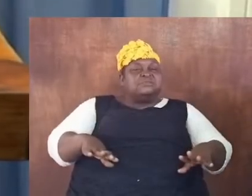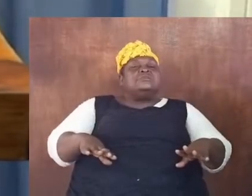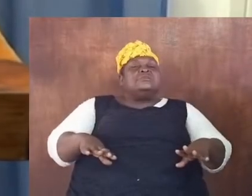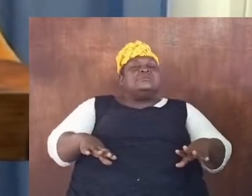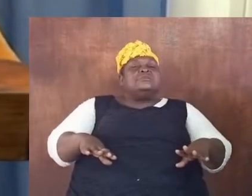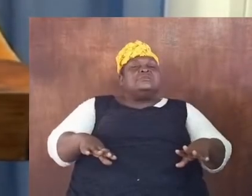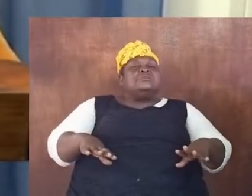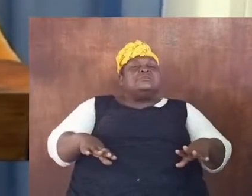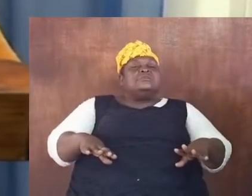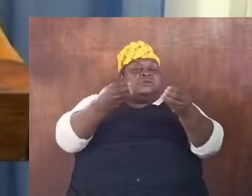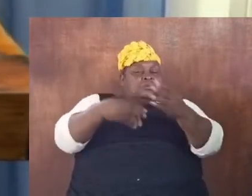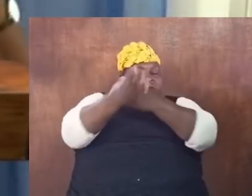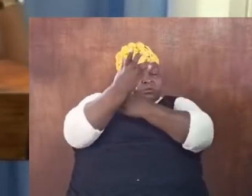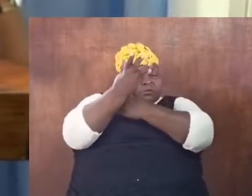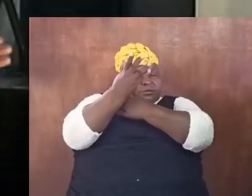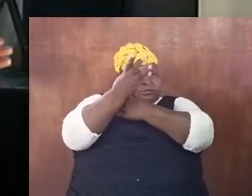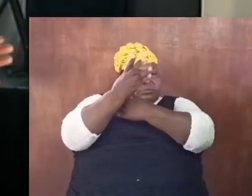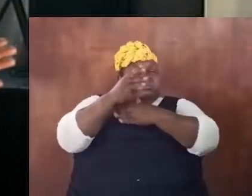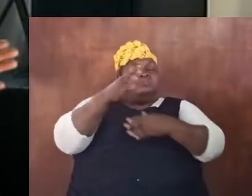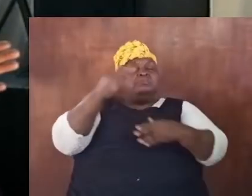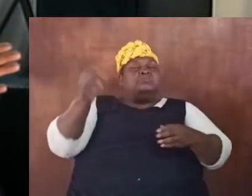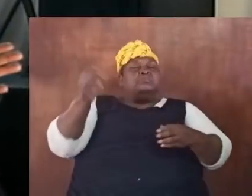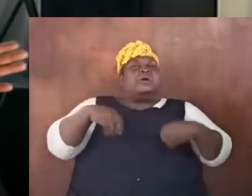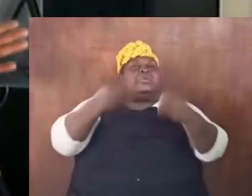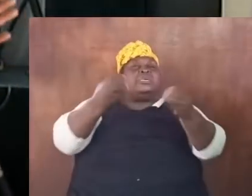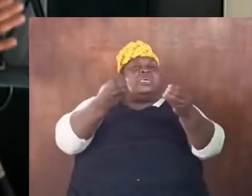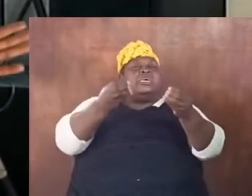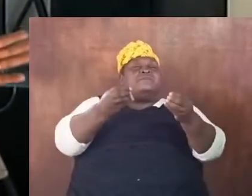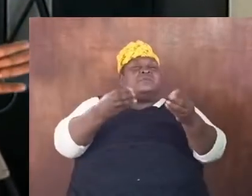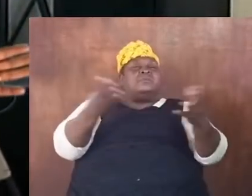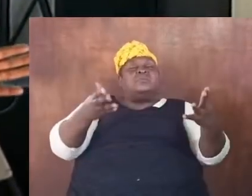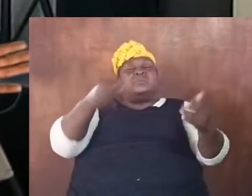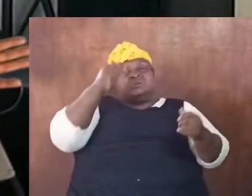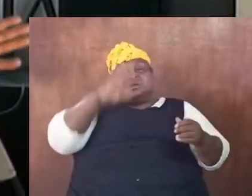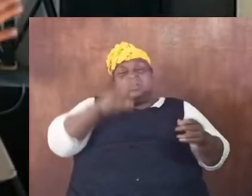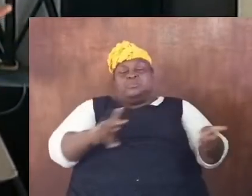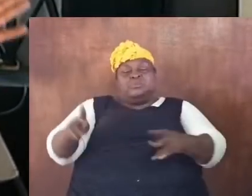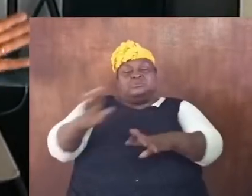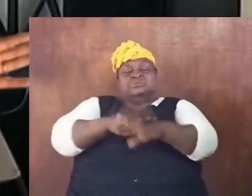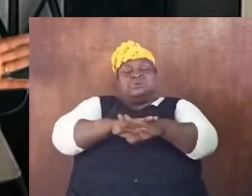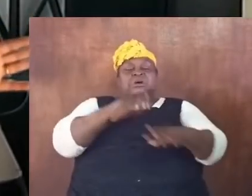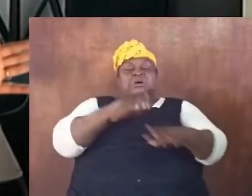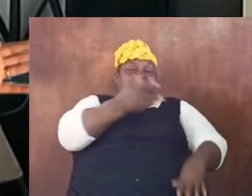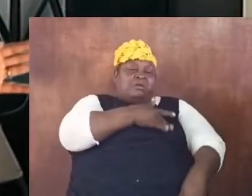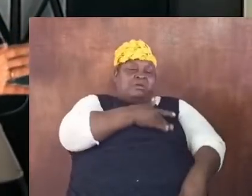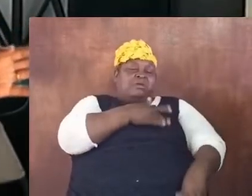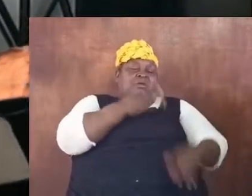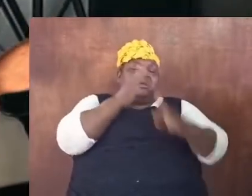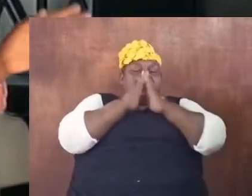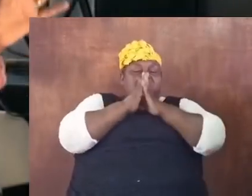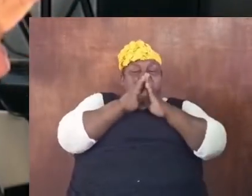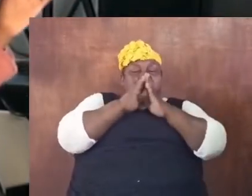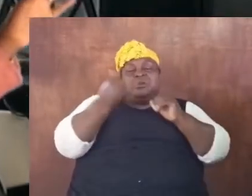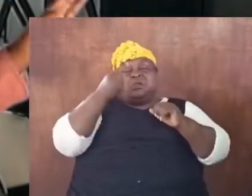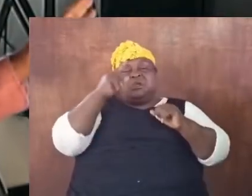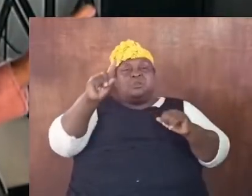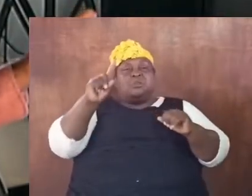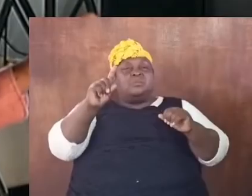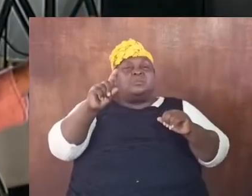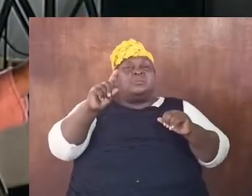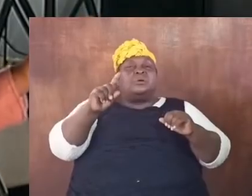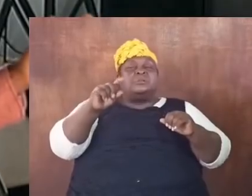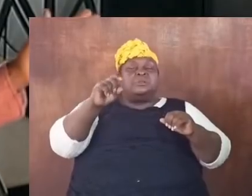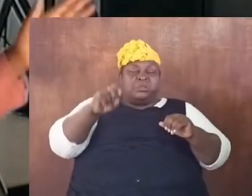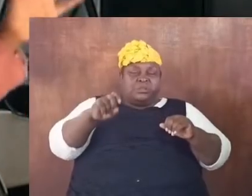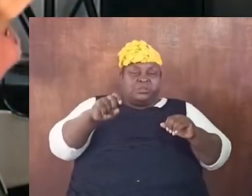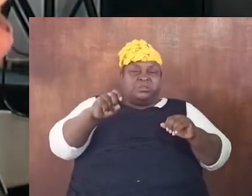offering this morning, Lord, by giving what God lay on their heart. God, we pray if there is anyone here this morning who are in need